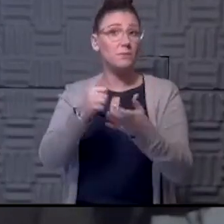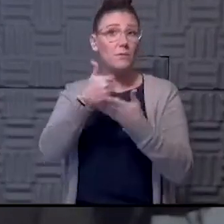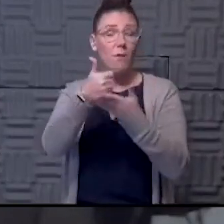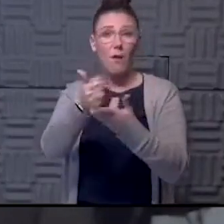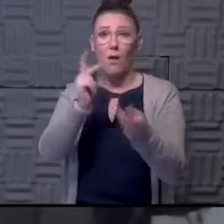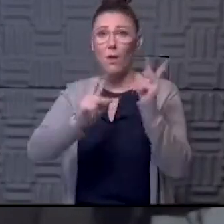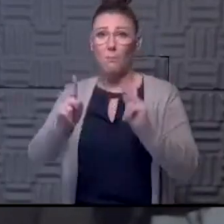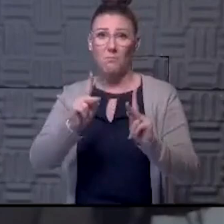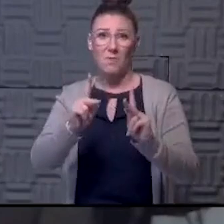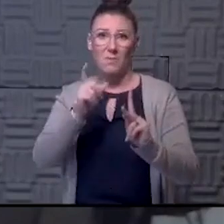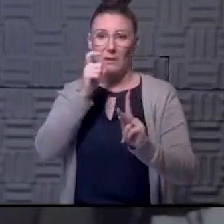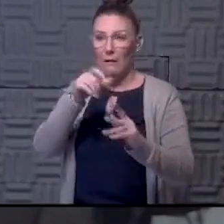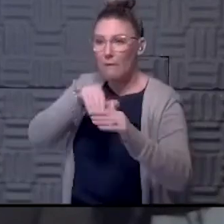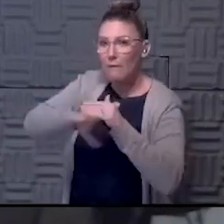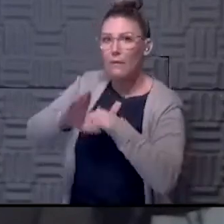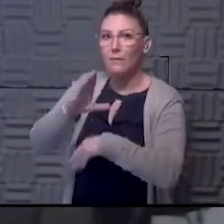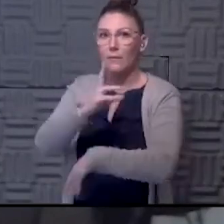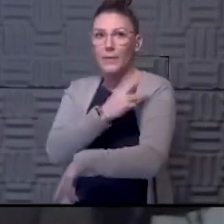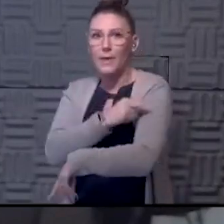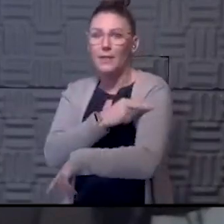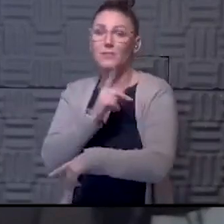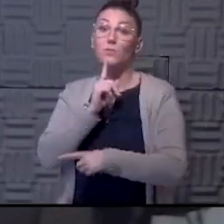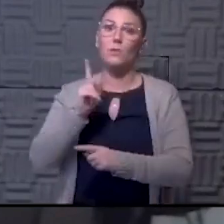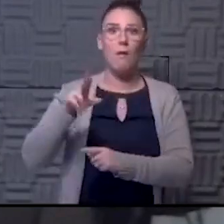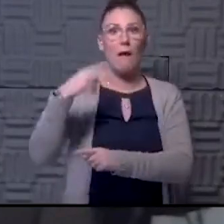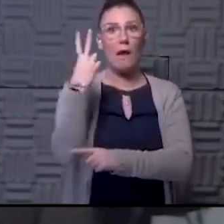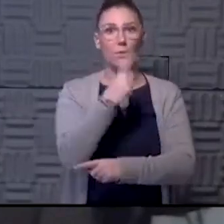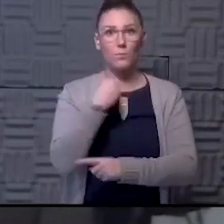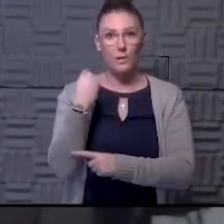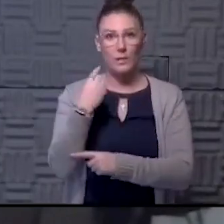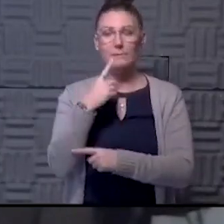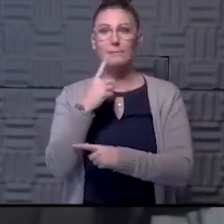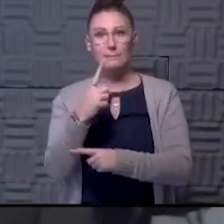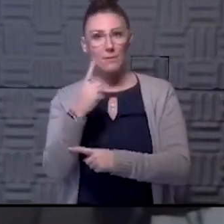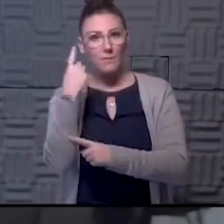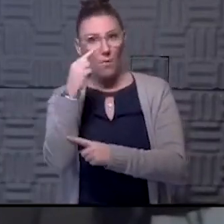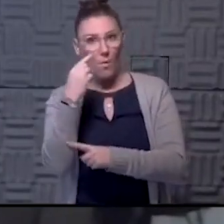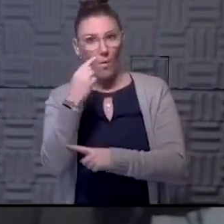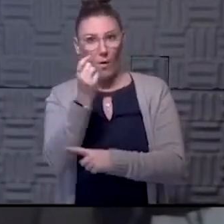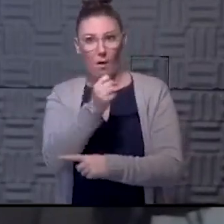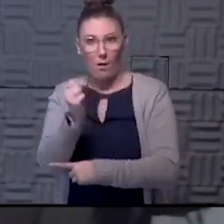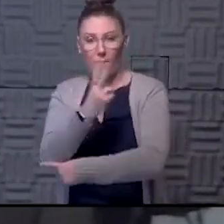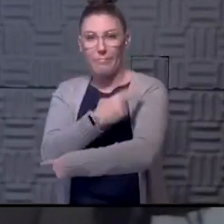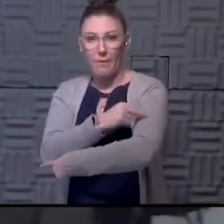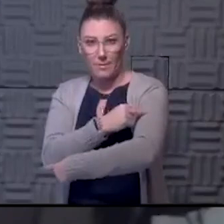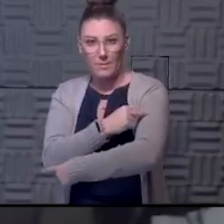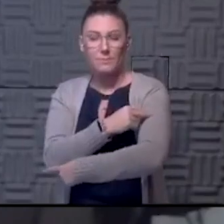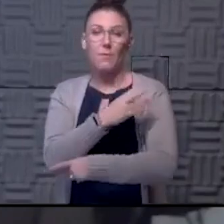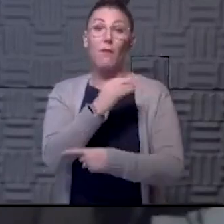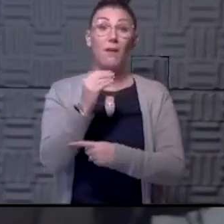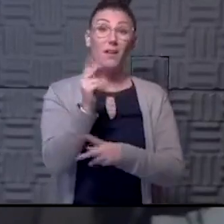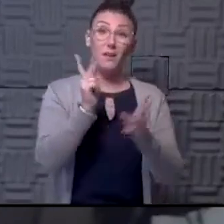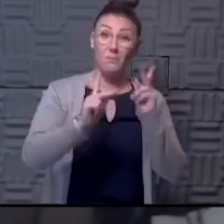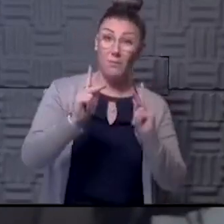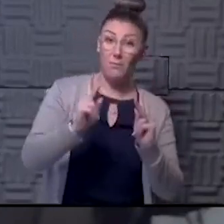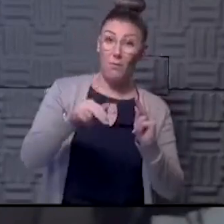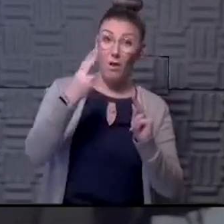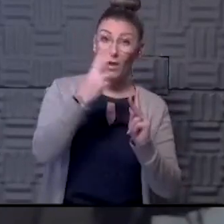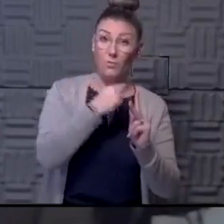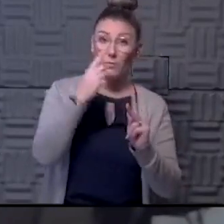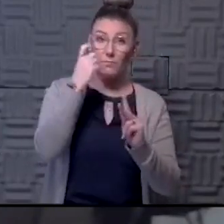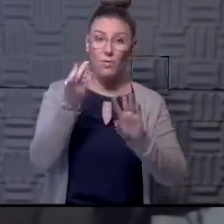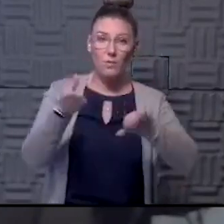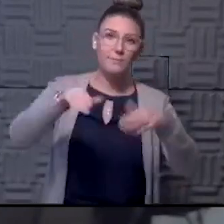out of the hospital. And it's really the high-risk patients, the people that are high risk for hospitalization, and even people that are high risk for